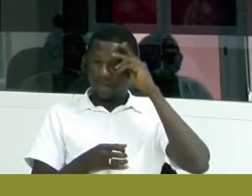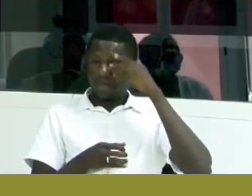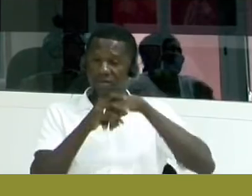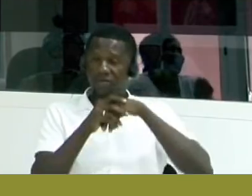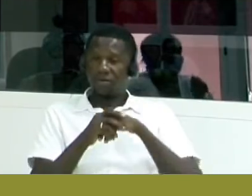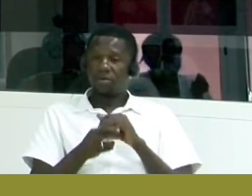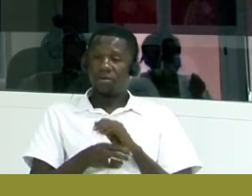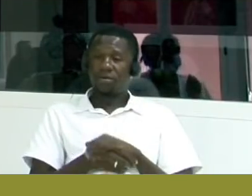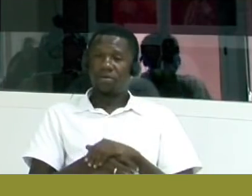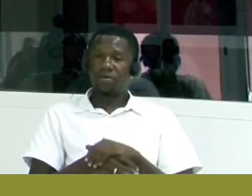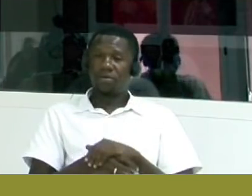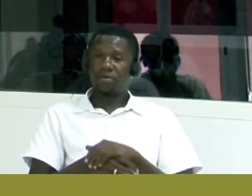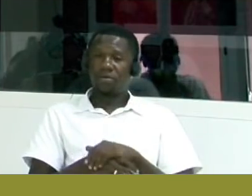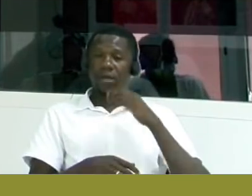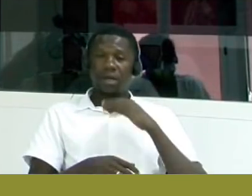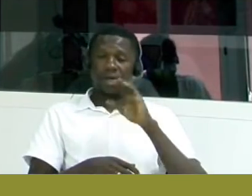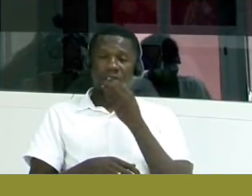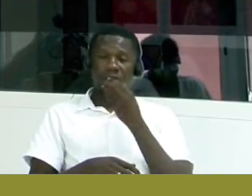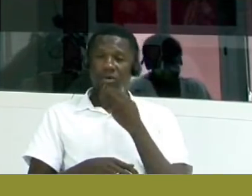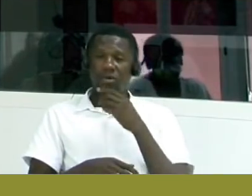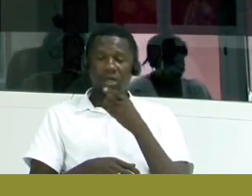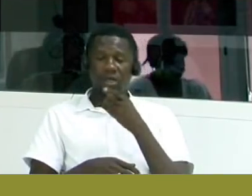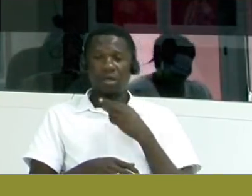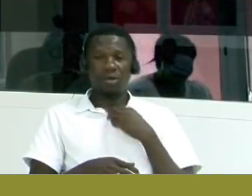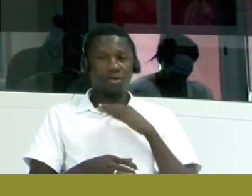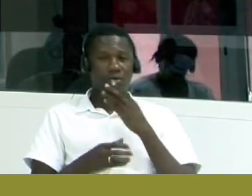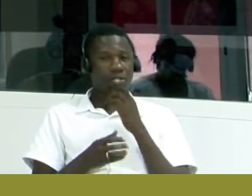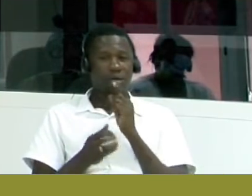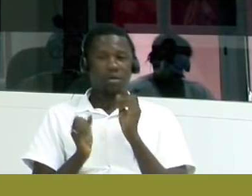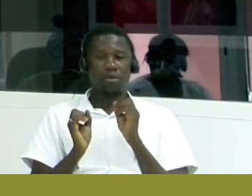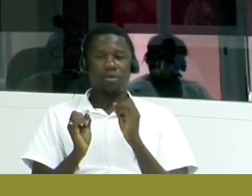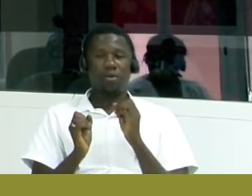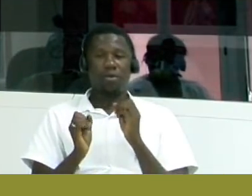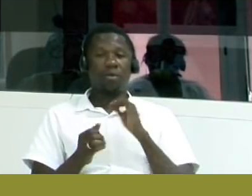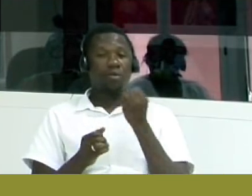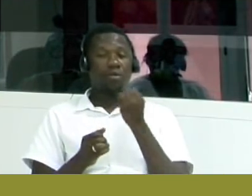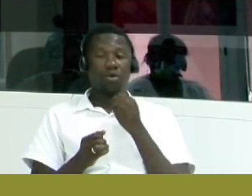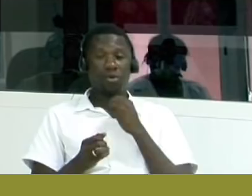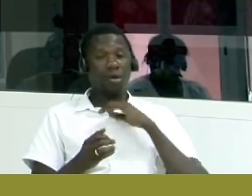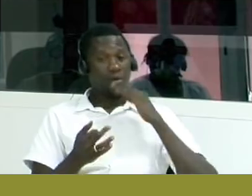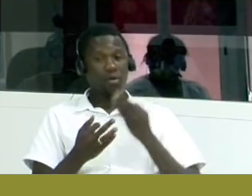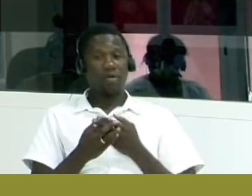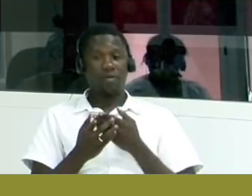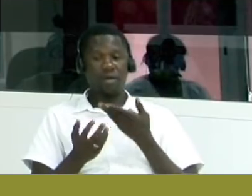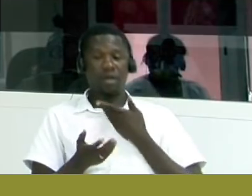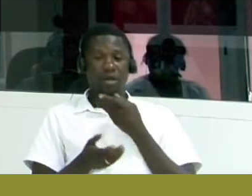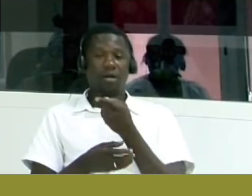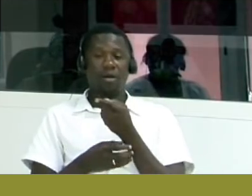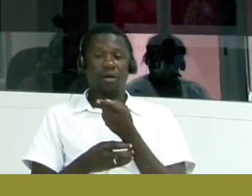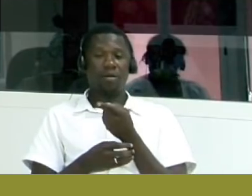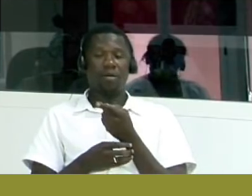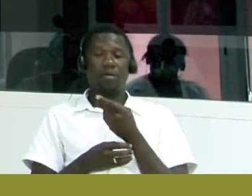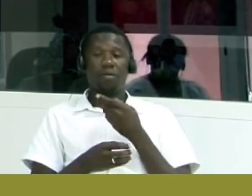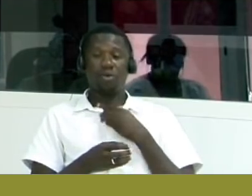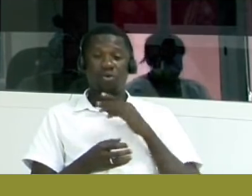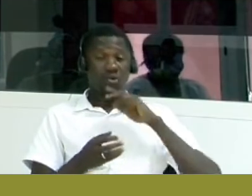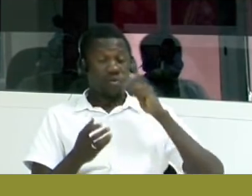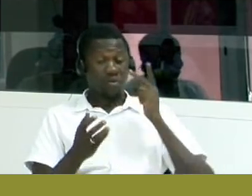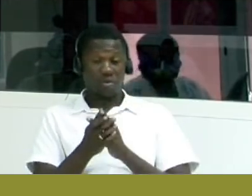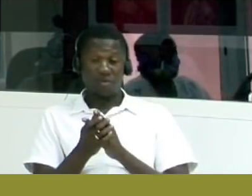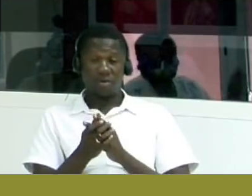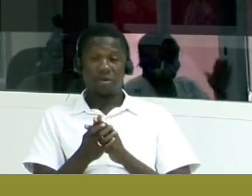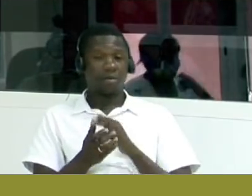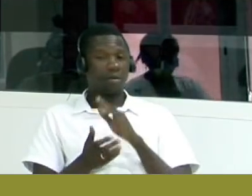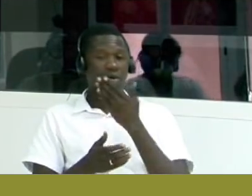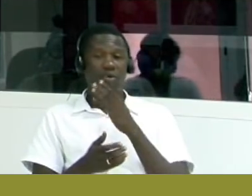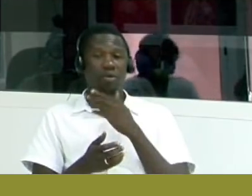I cannot swear that there wasn't, because I believe there was. But to prove it may not be too